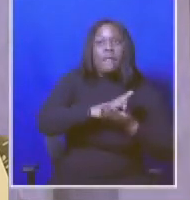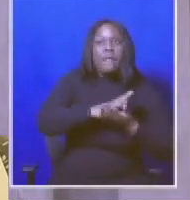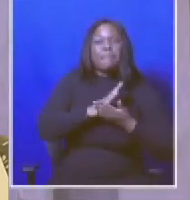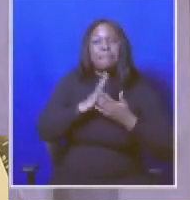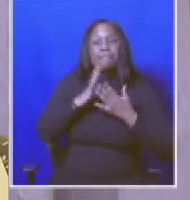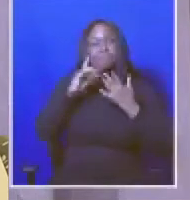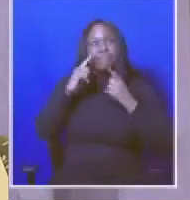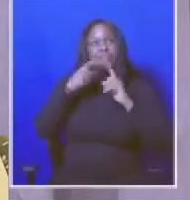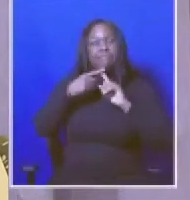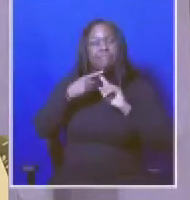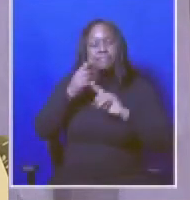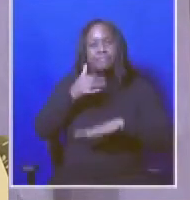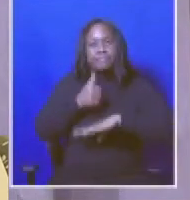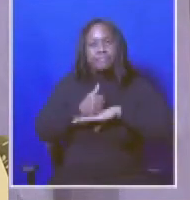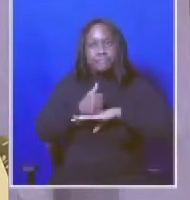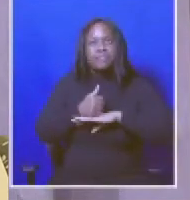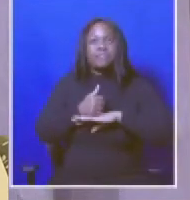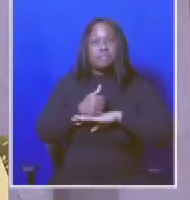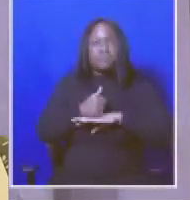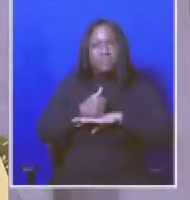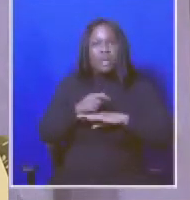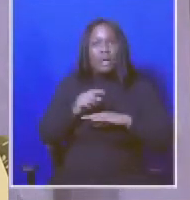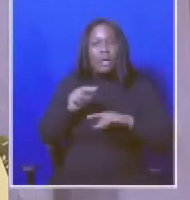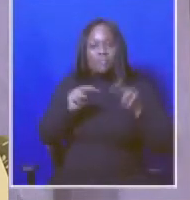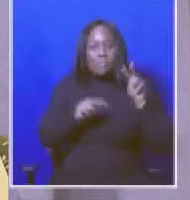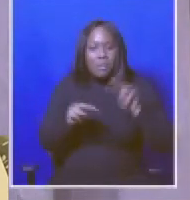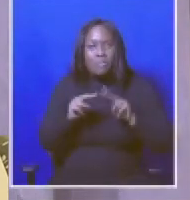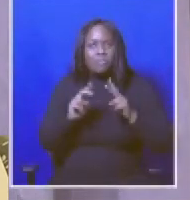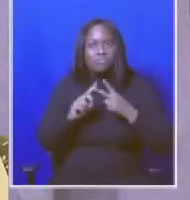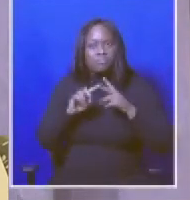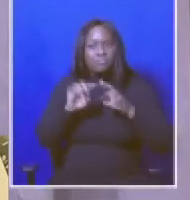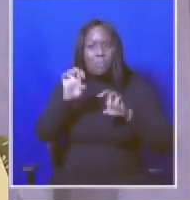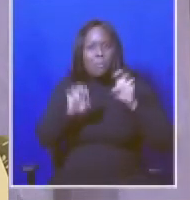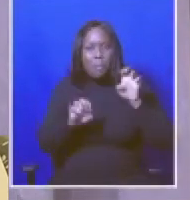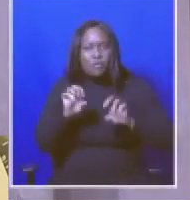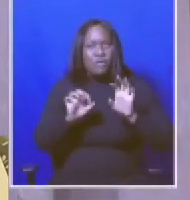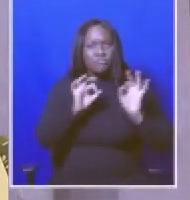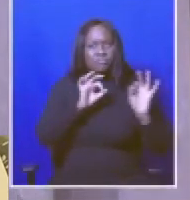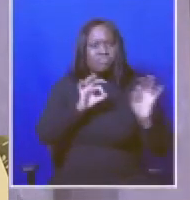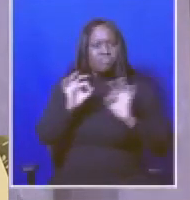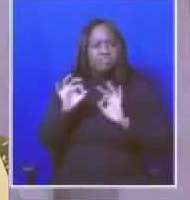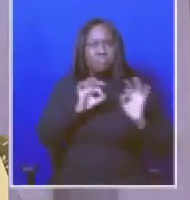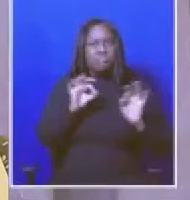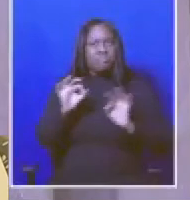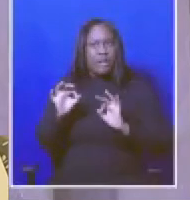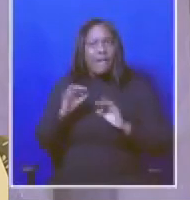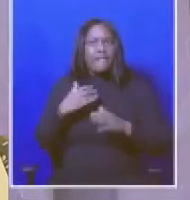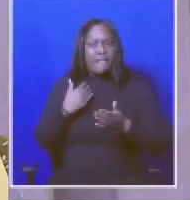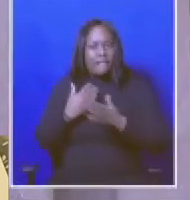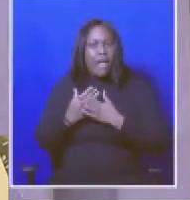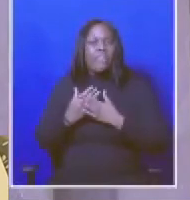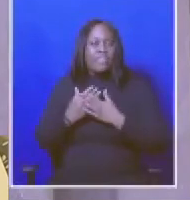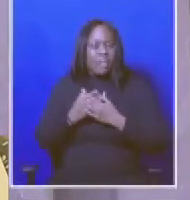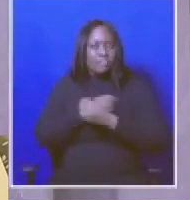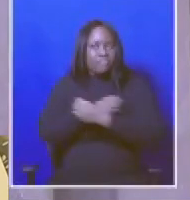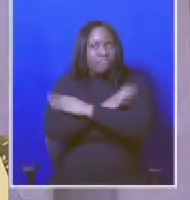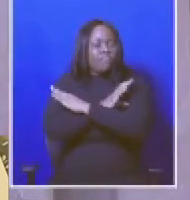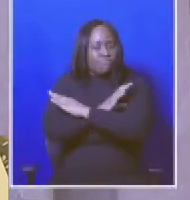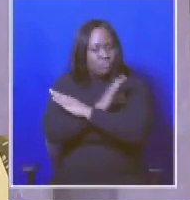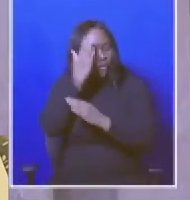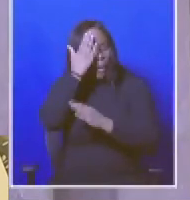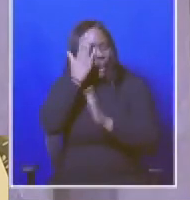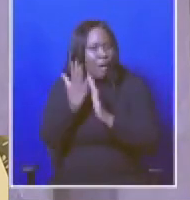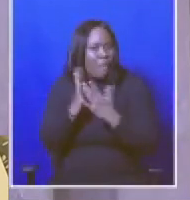monitoring, evaluation capacity and capabilities of government departments and state entities.